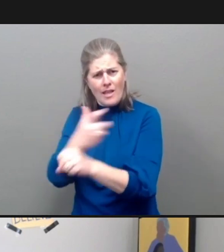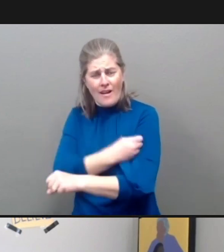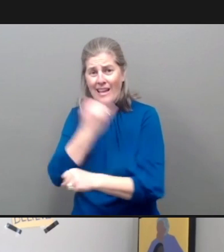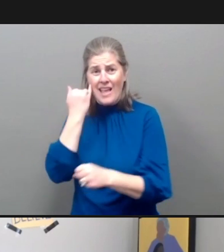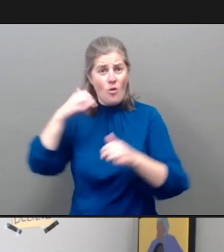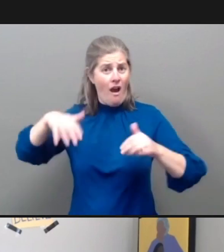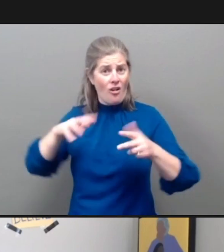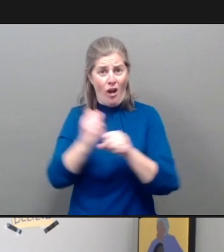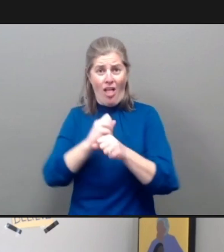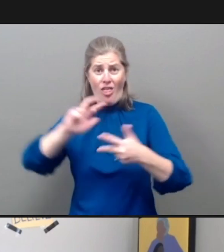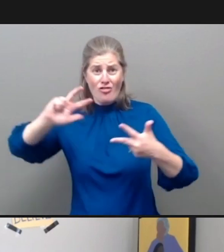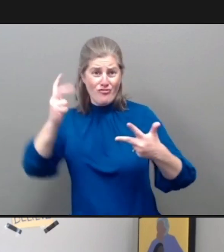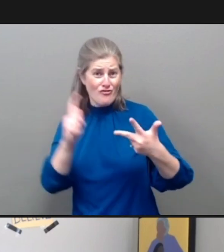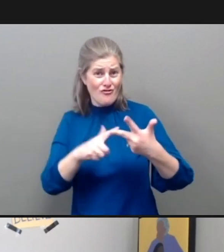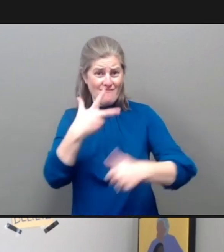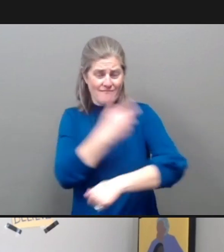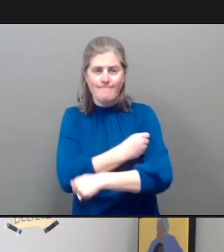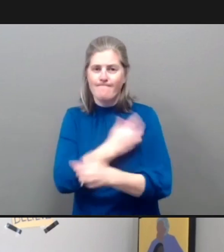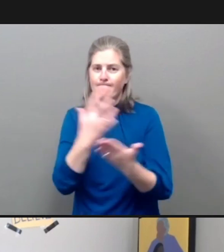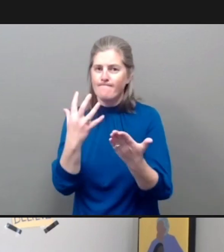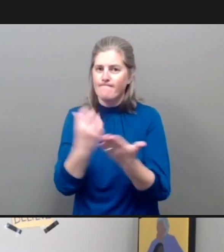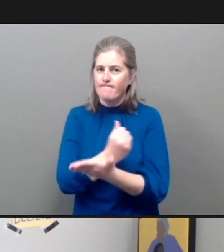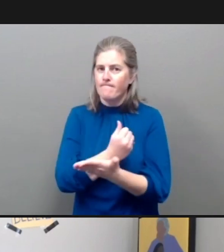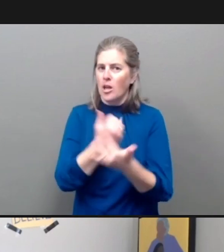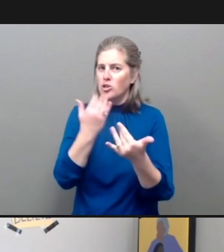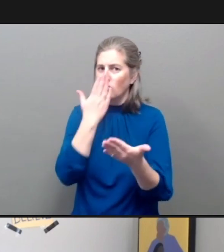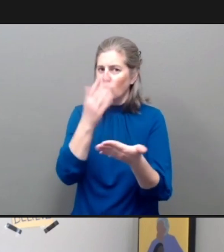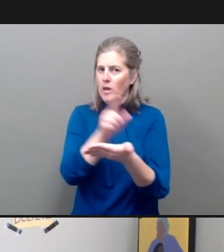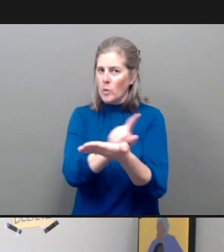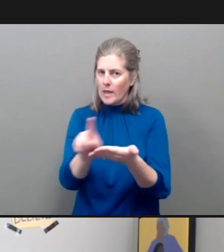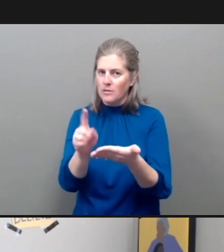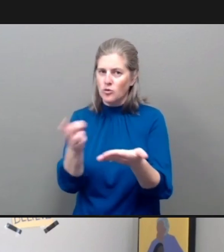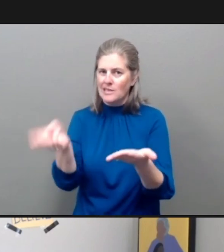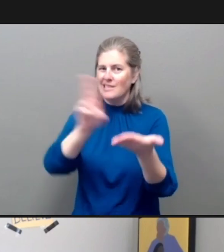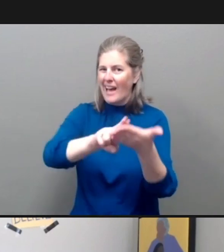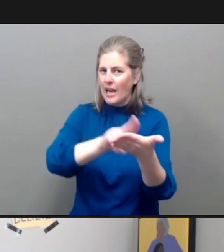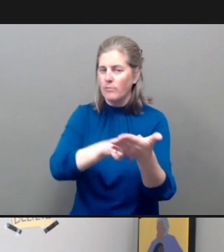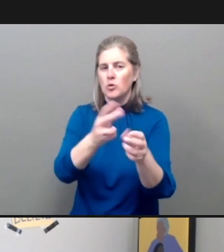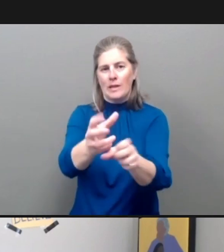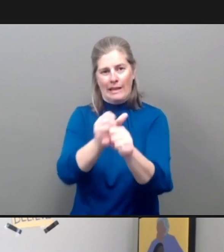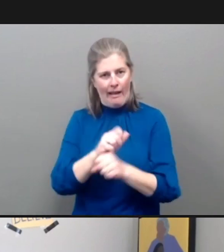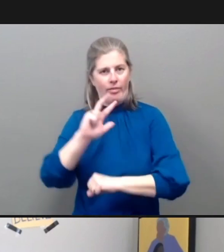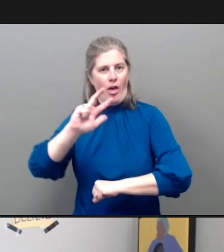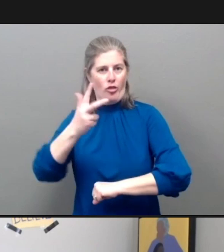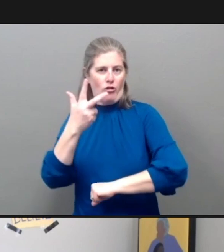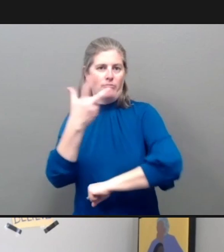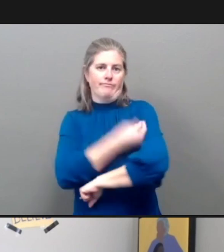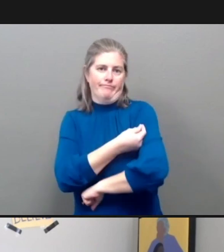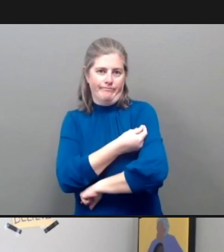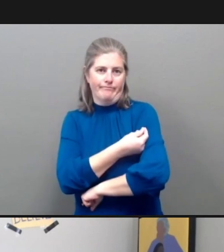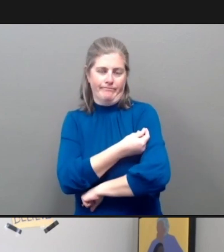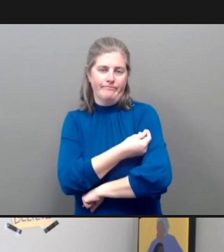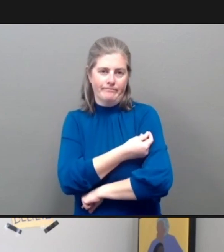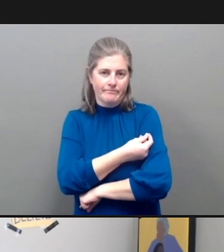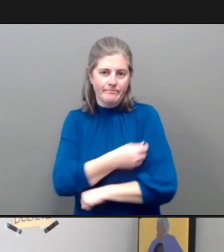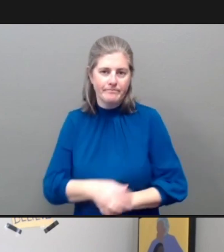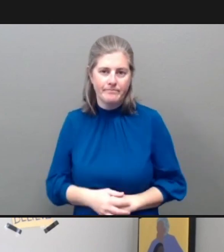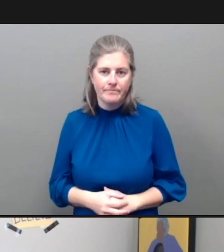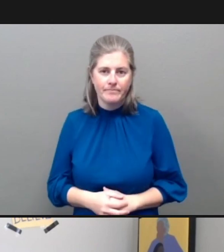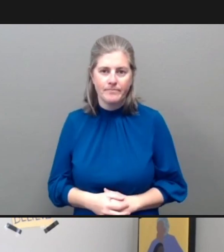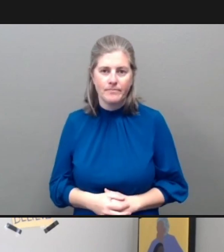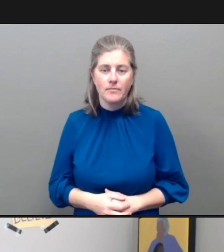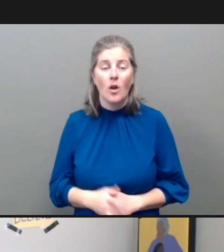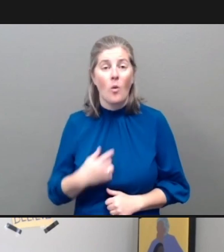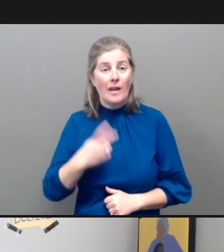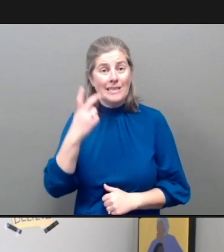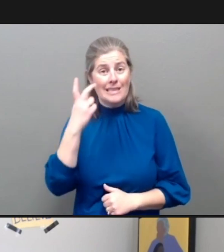booster yet, this would be a really good week to sign up to get the booster vaccine. As we see